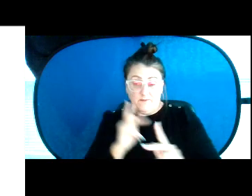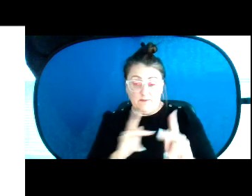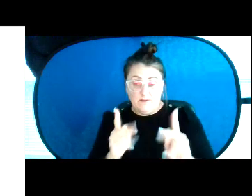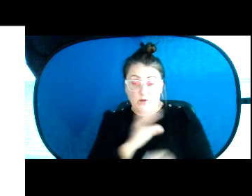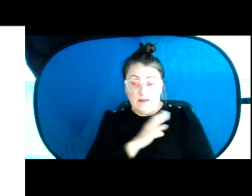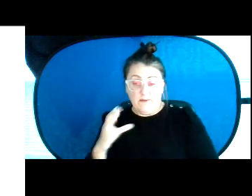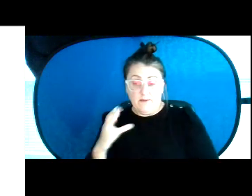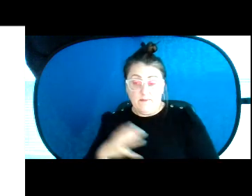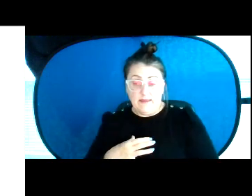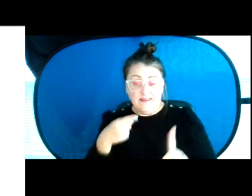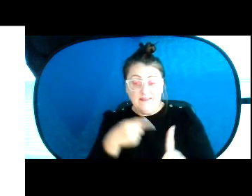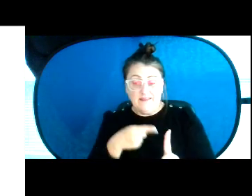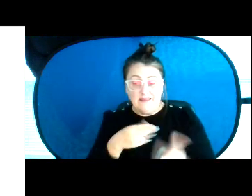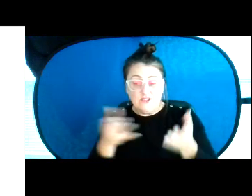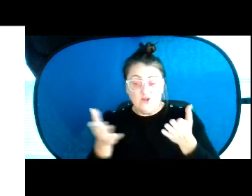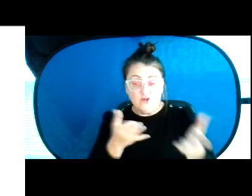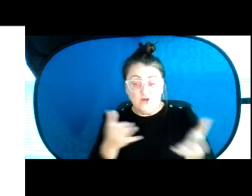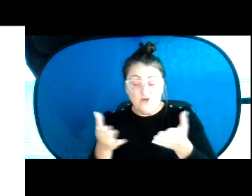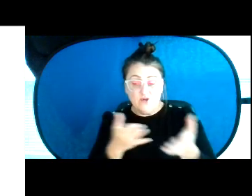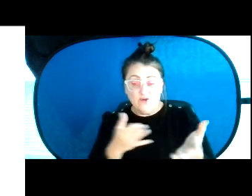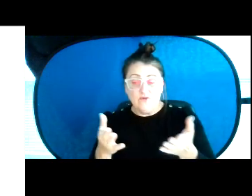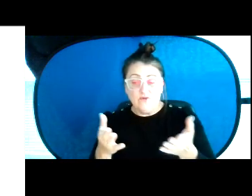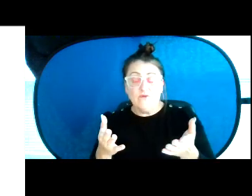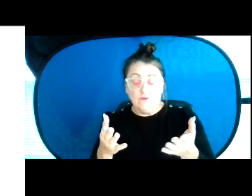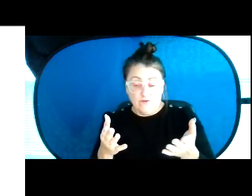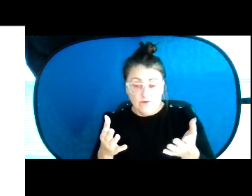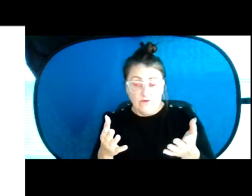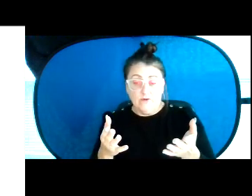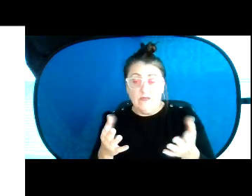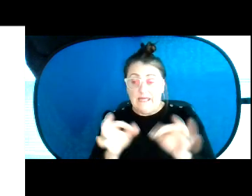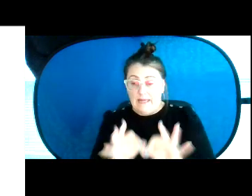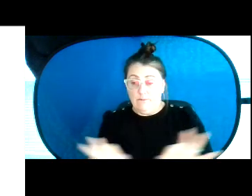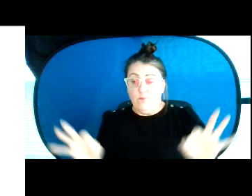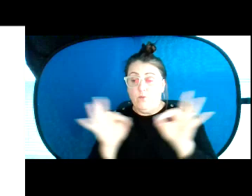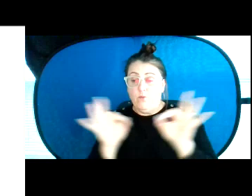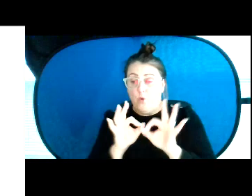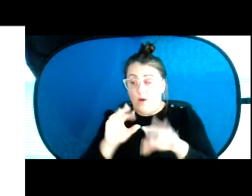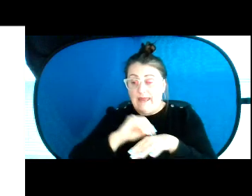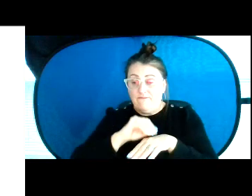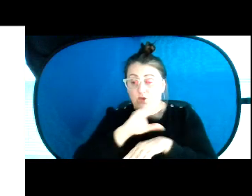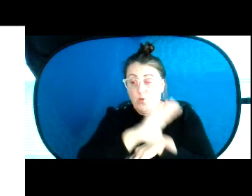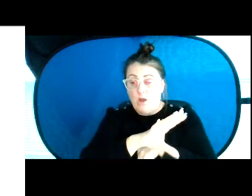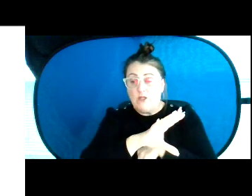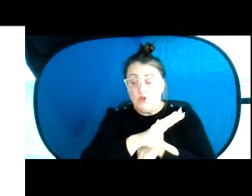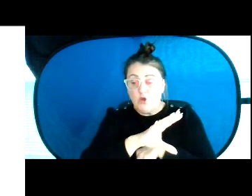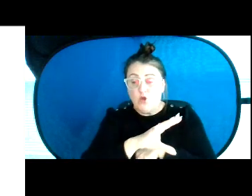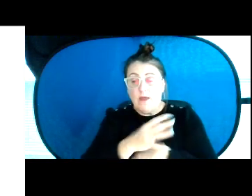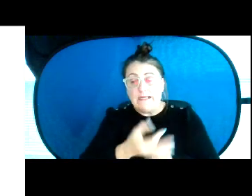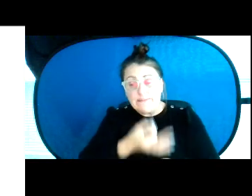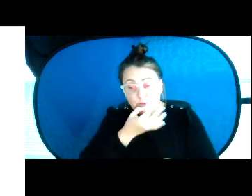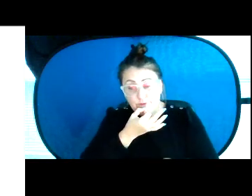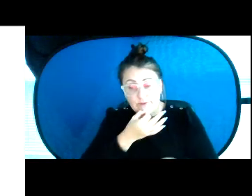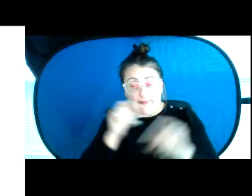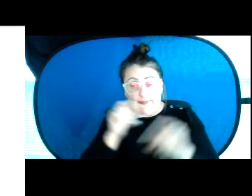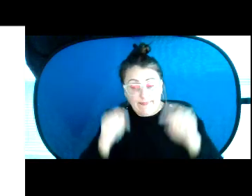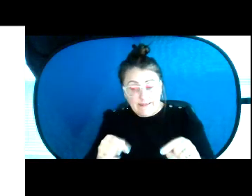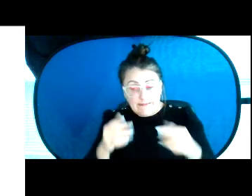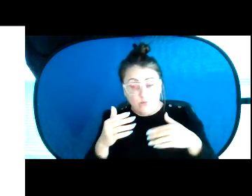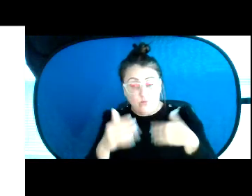who served as very important and influential subject matter experts on this process.